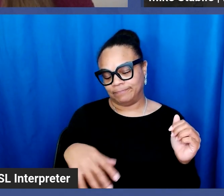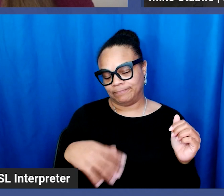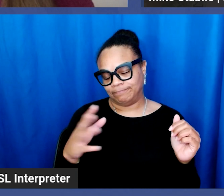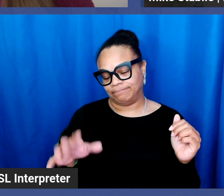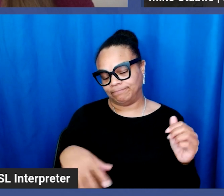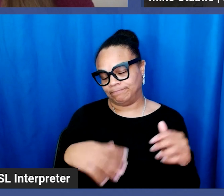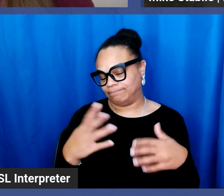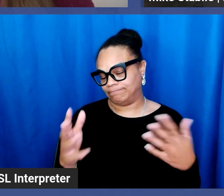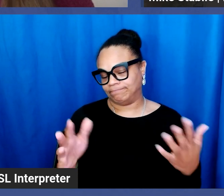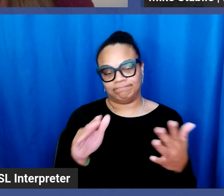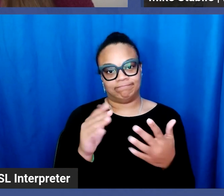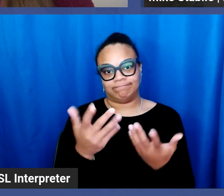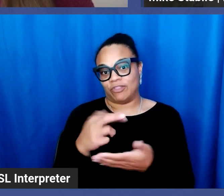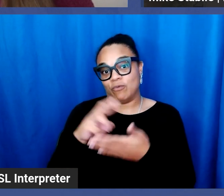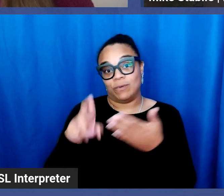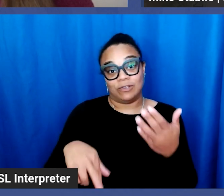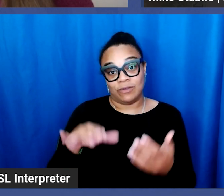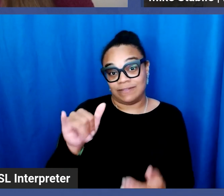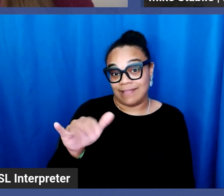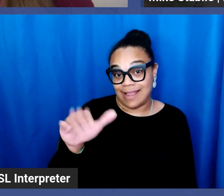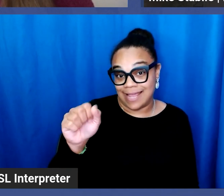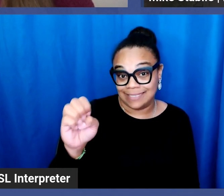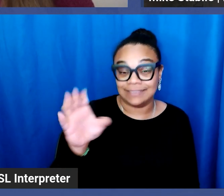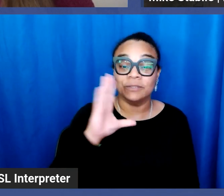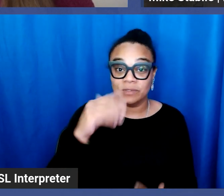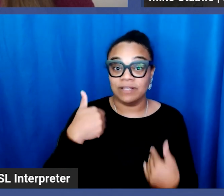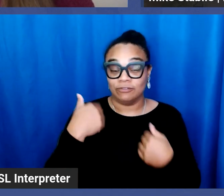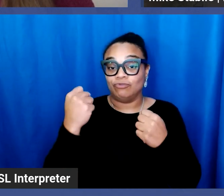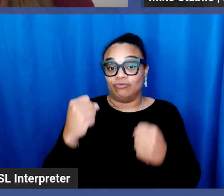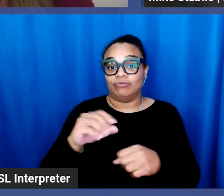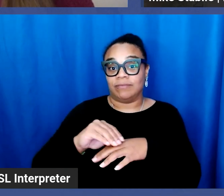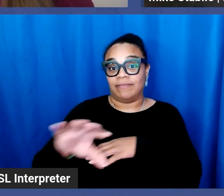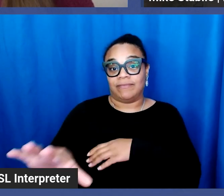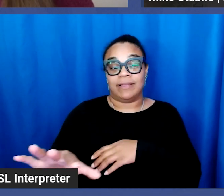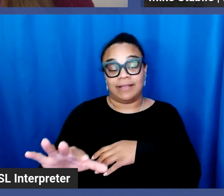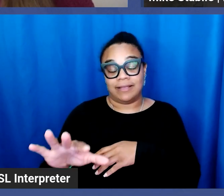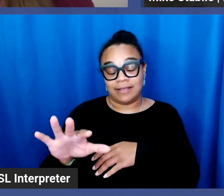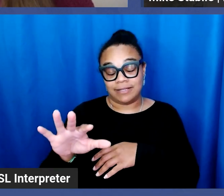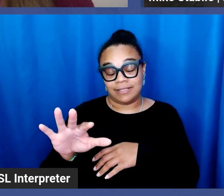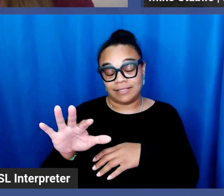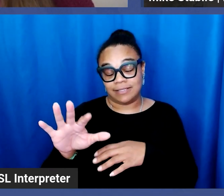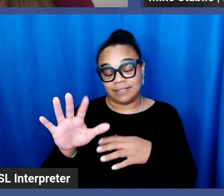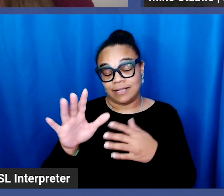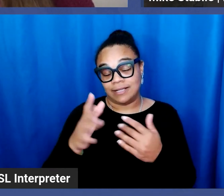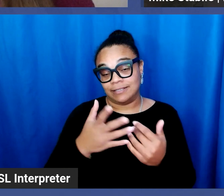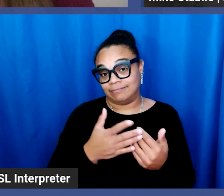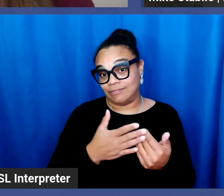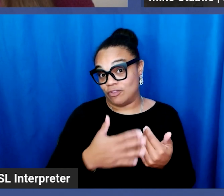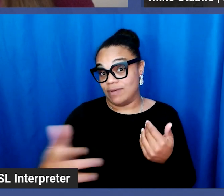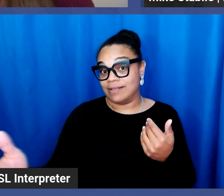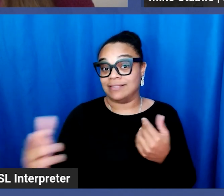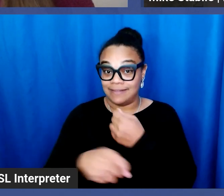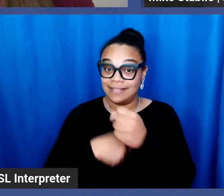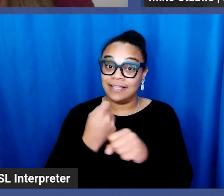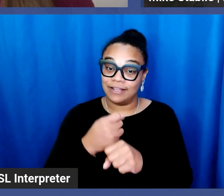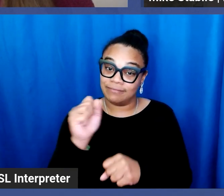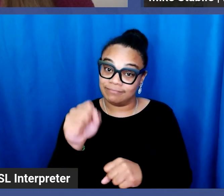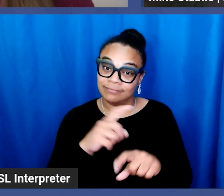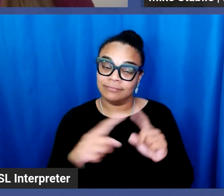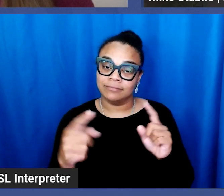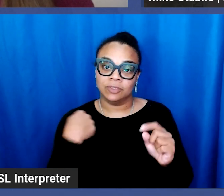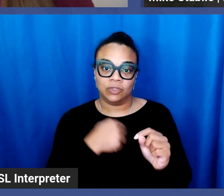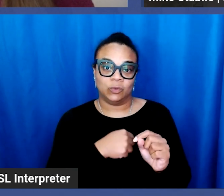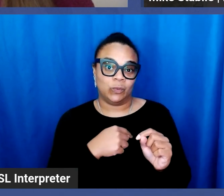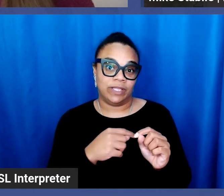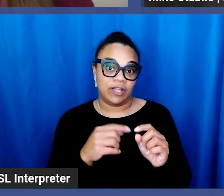how that case turns out will have a significant effect on the rest of the calendar. But I think that, again, we're looking